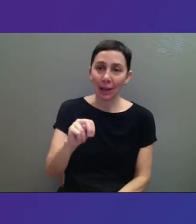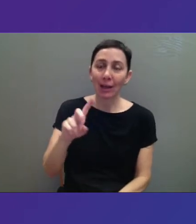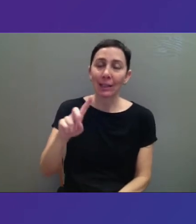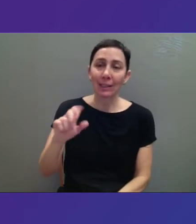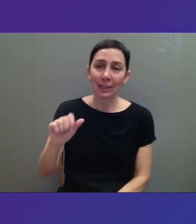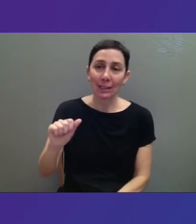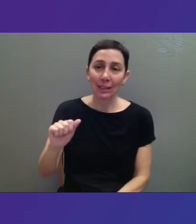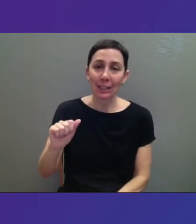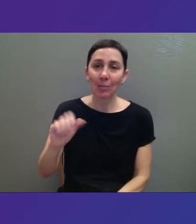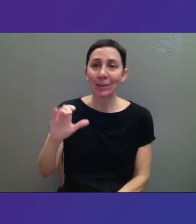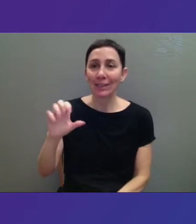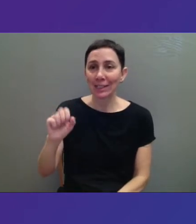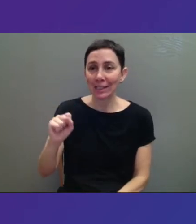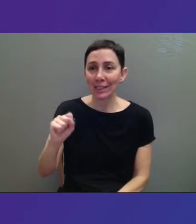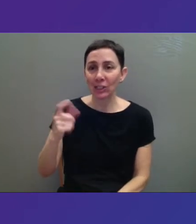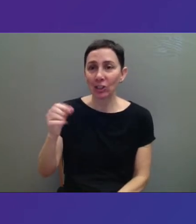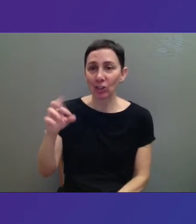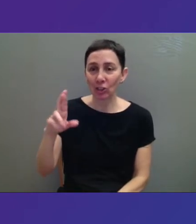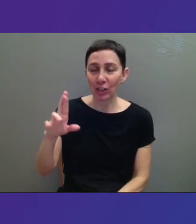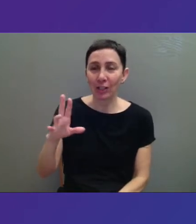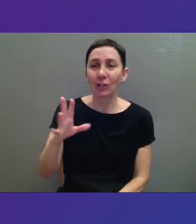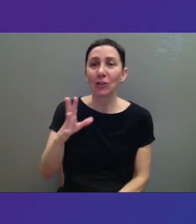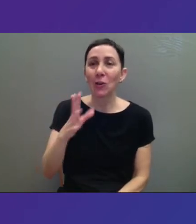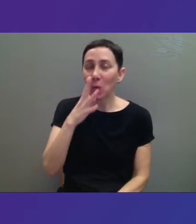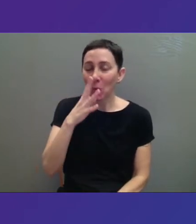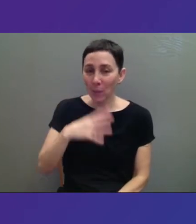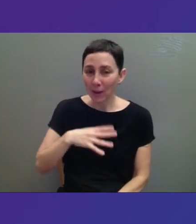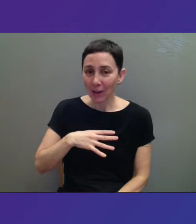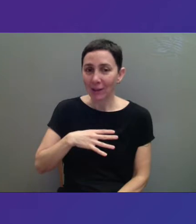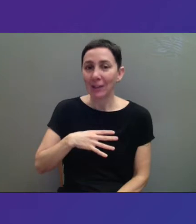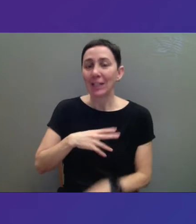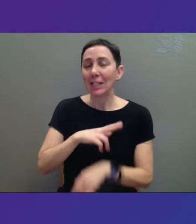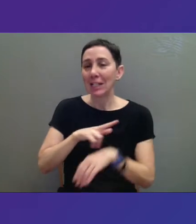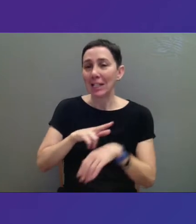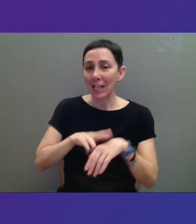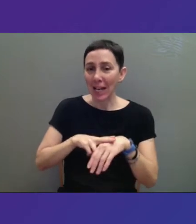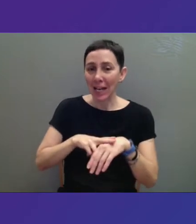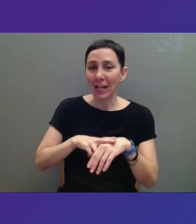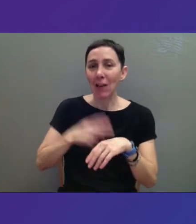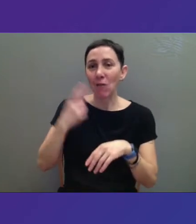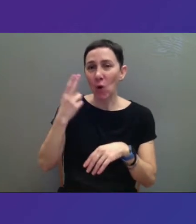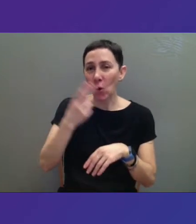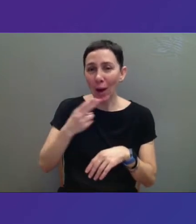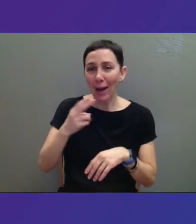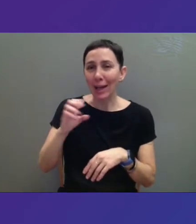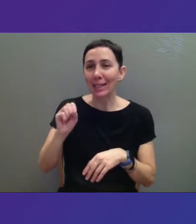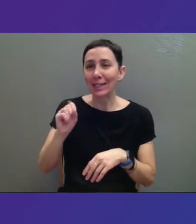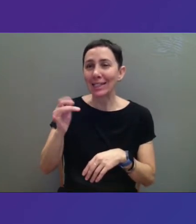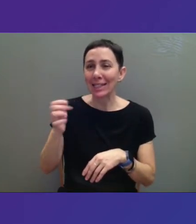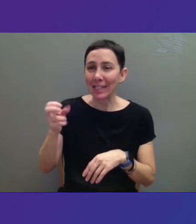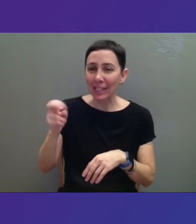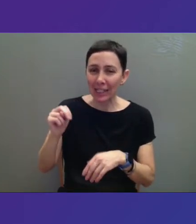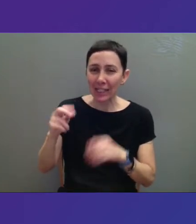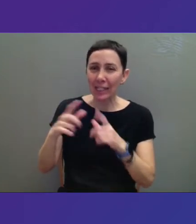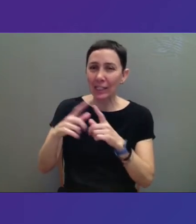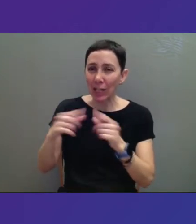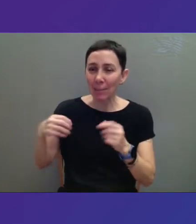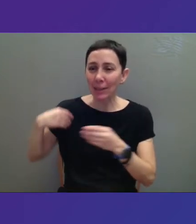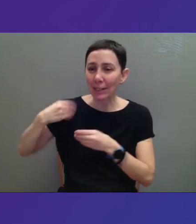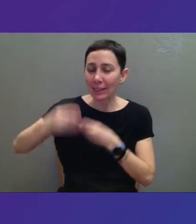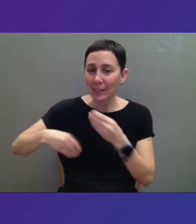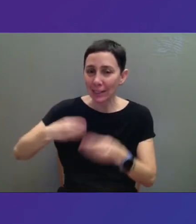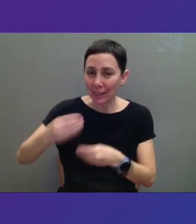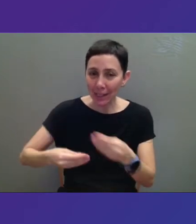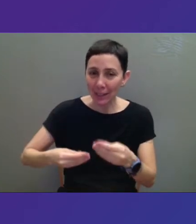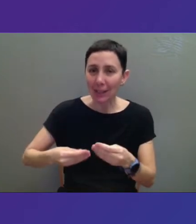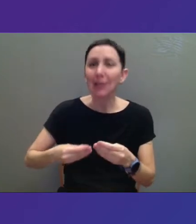of Native Hawaiian, Chinese, and Sicilian descent. I have fair yellow skin and thick weedy brown hair, with half of it pulled up in a